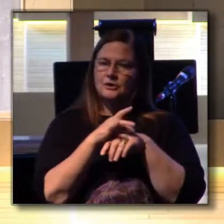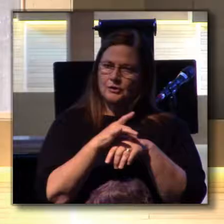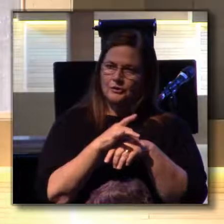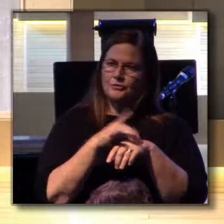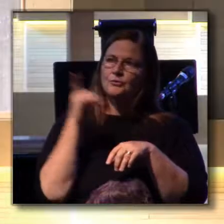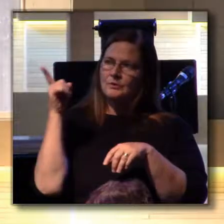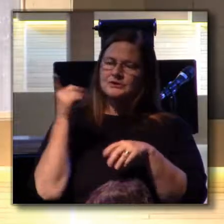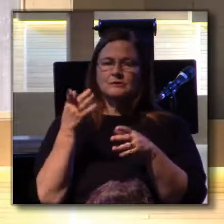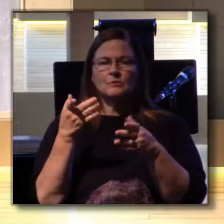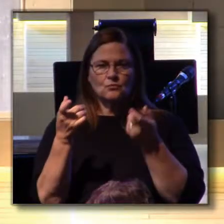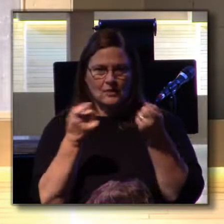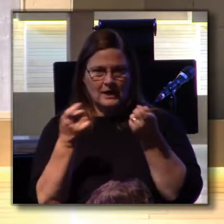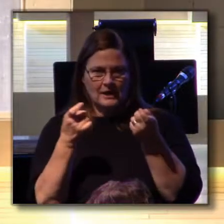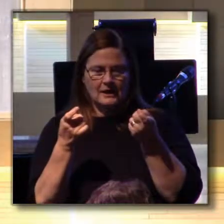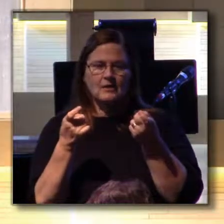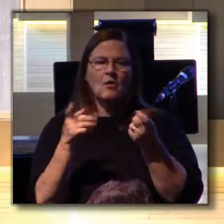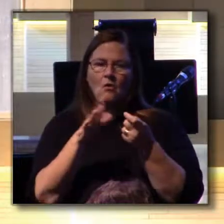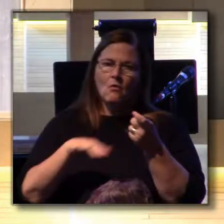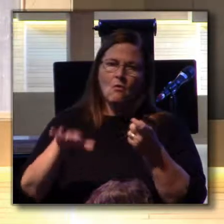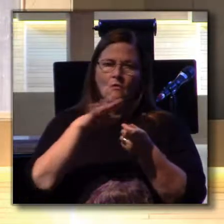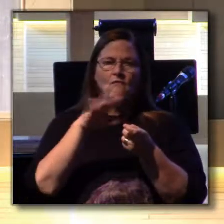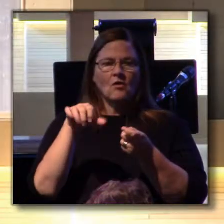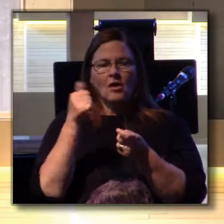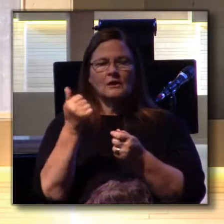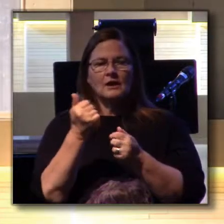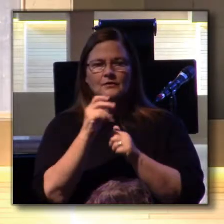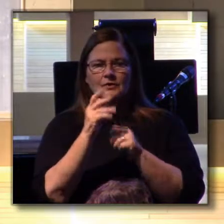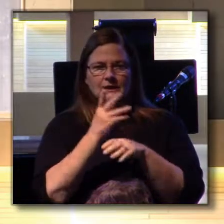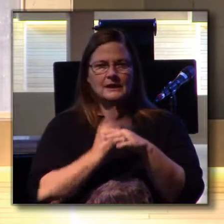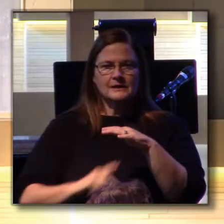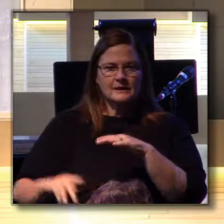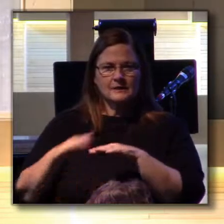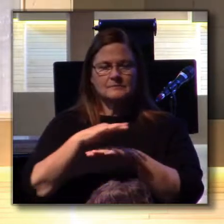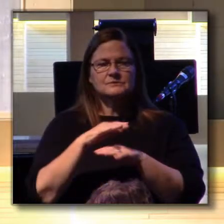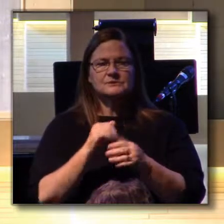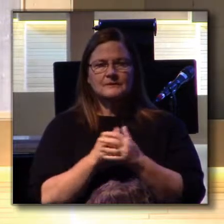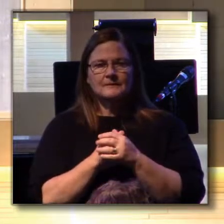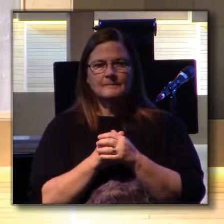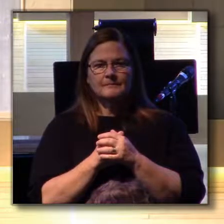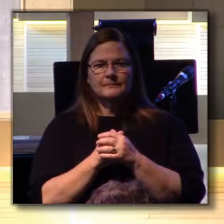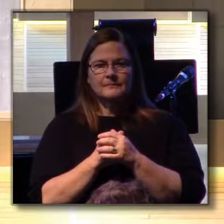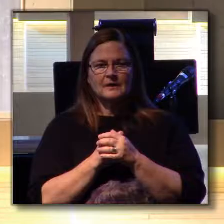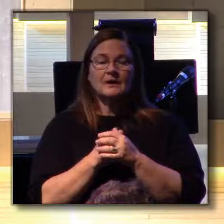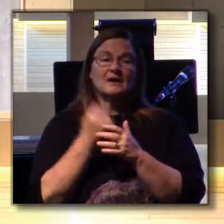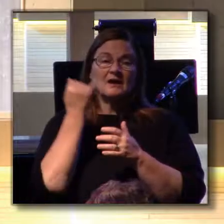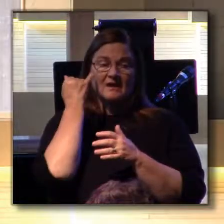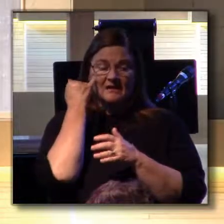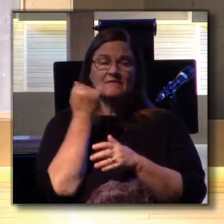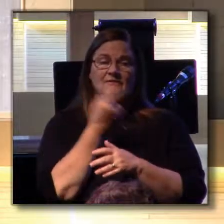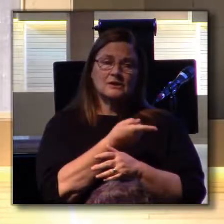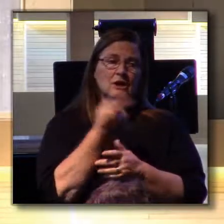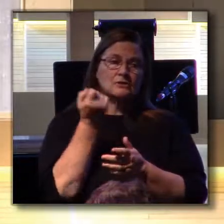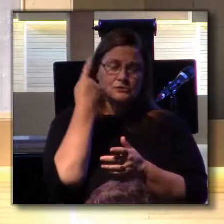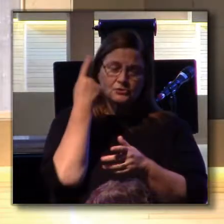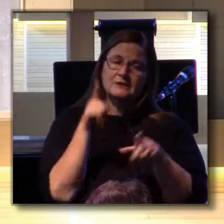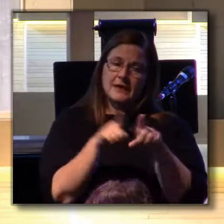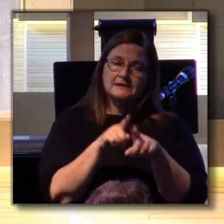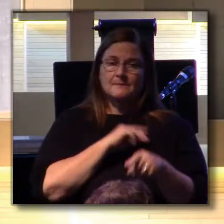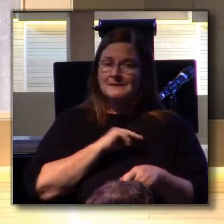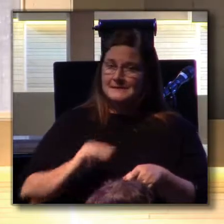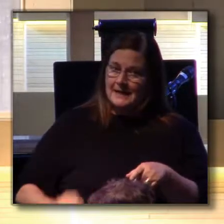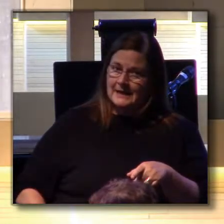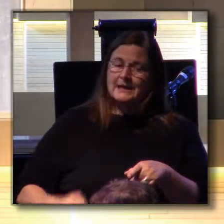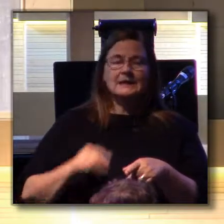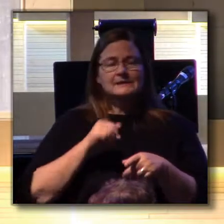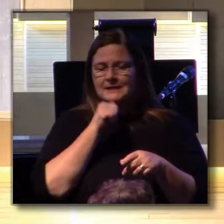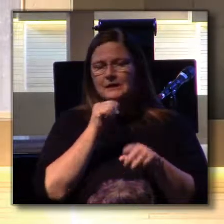other kingdoms on the earth. Whether he understood it as a messianic kingdom is not clear from this